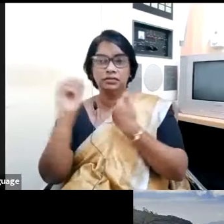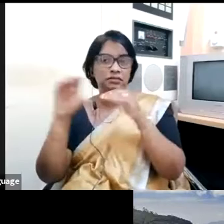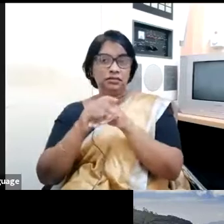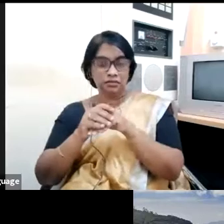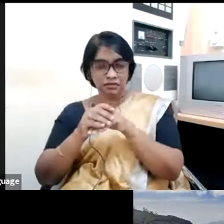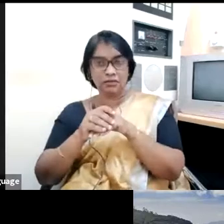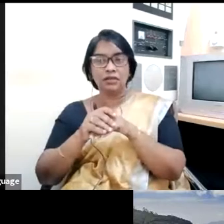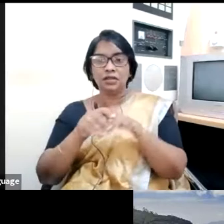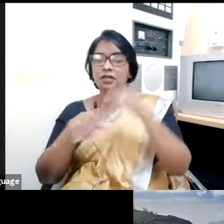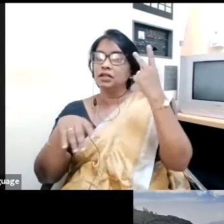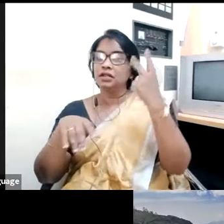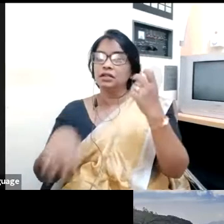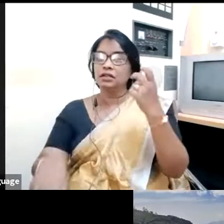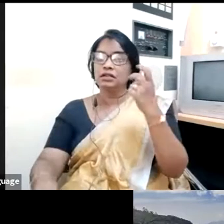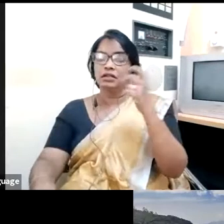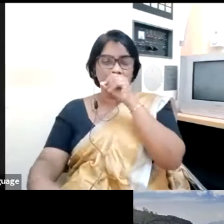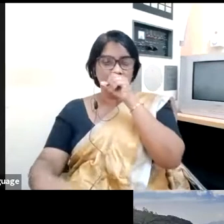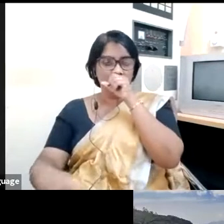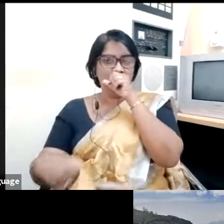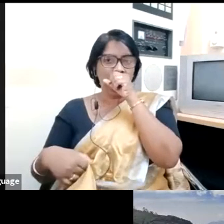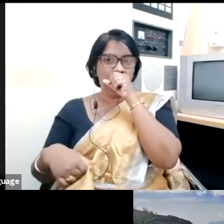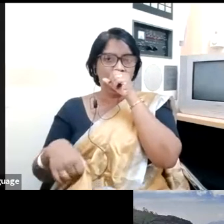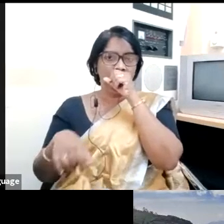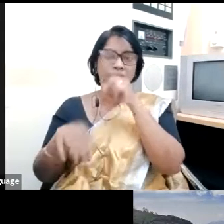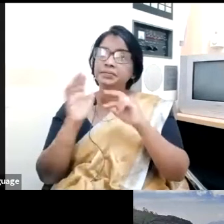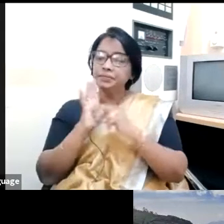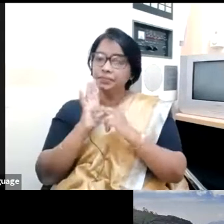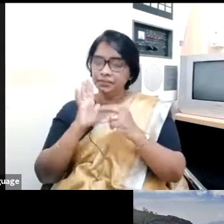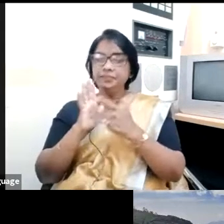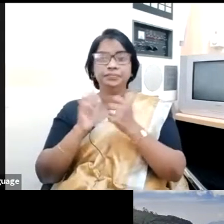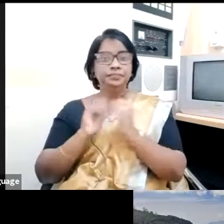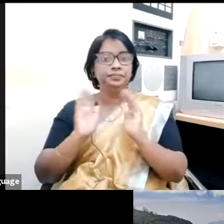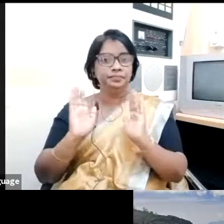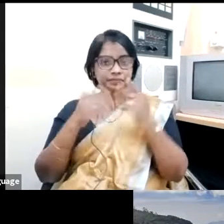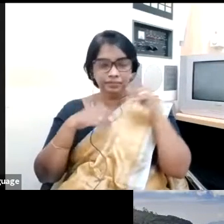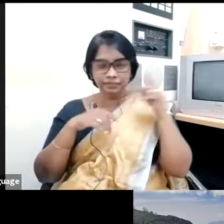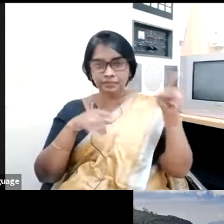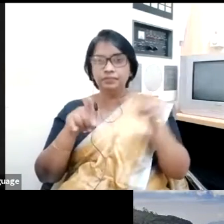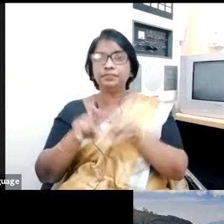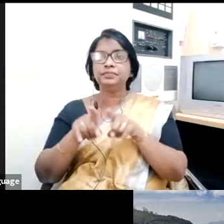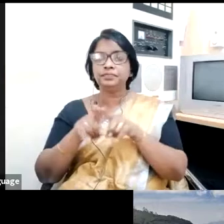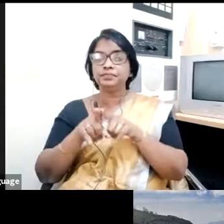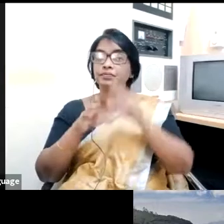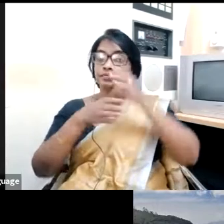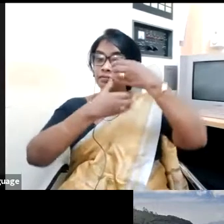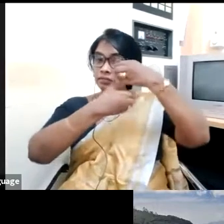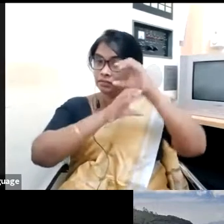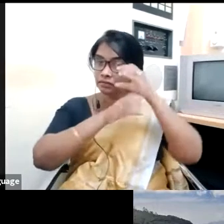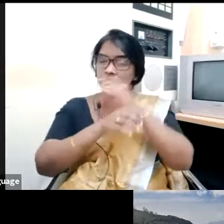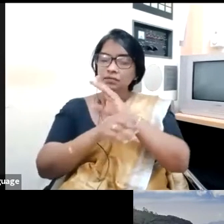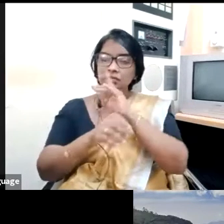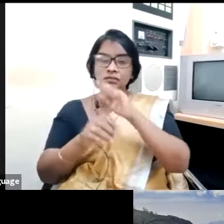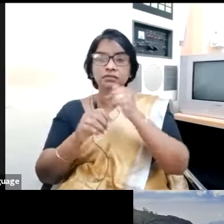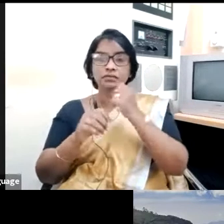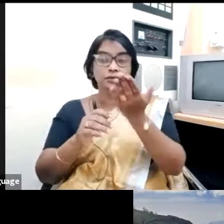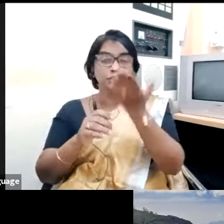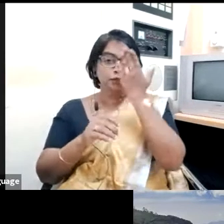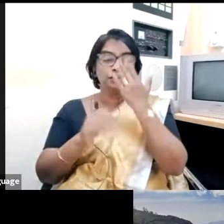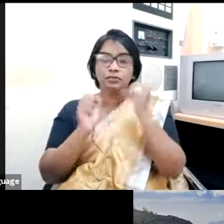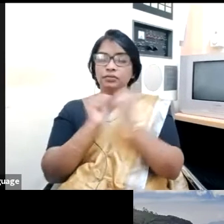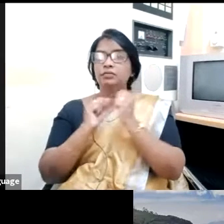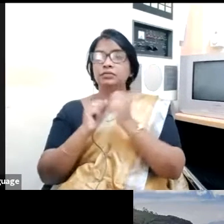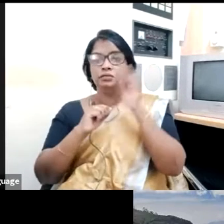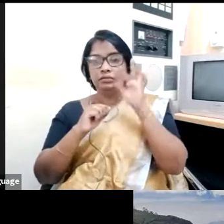we committed to science-based targets initiative. Under this project, we tied up with Rotary International, and